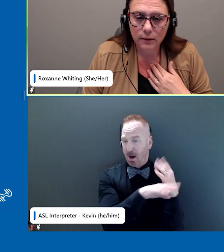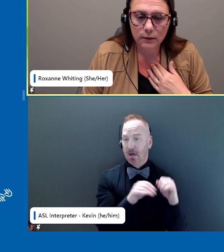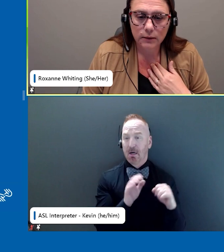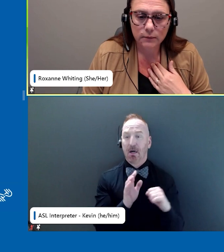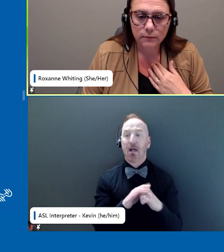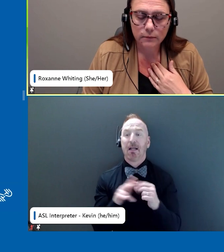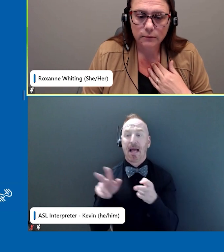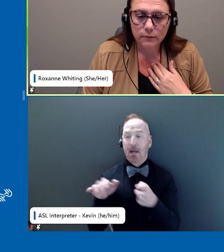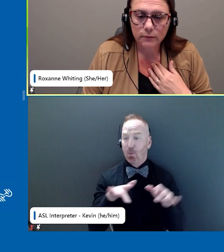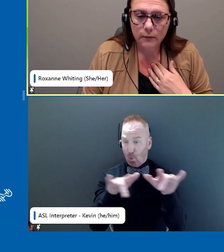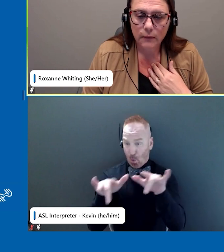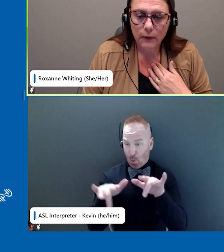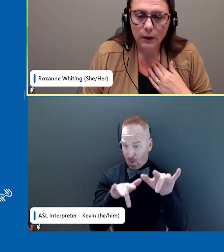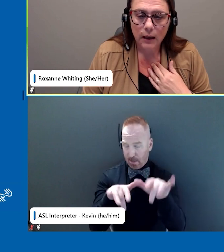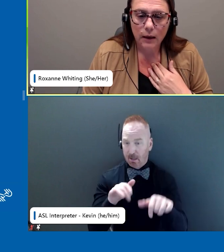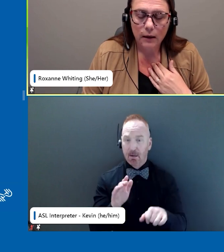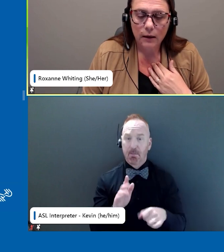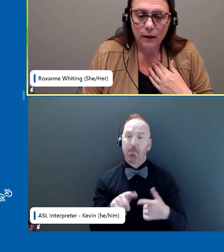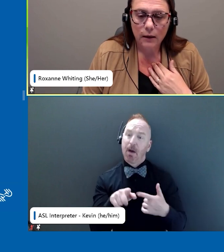shared?